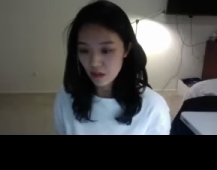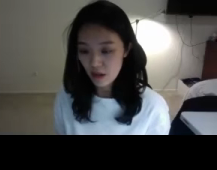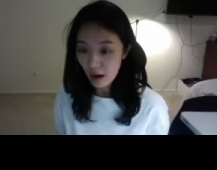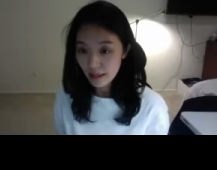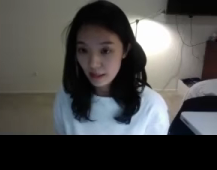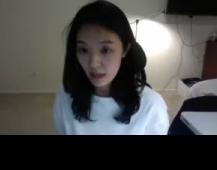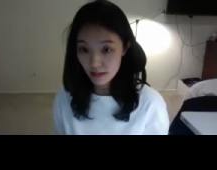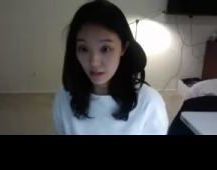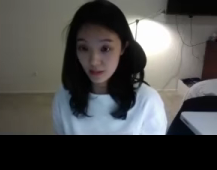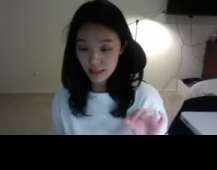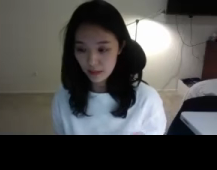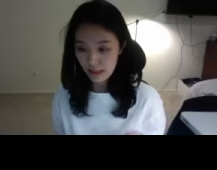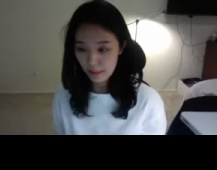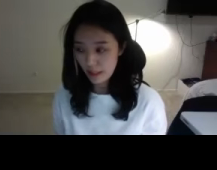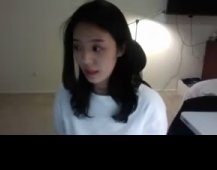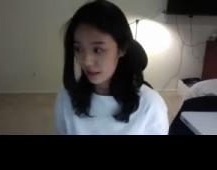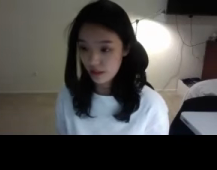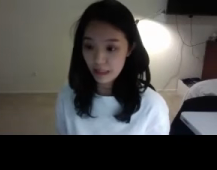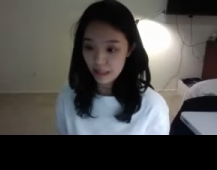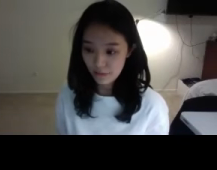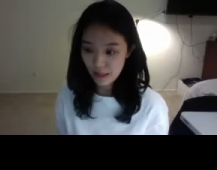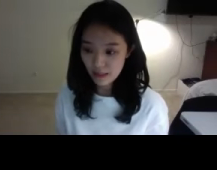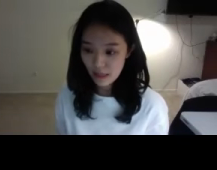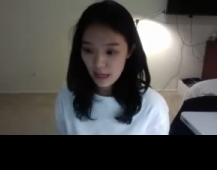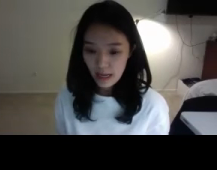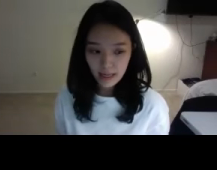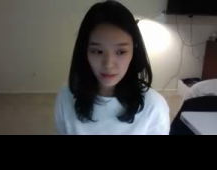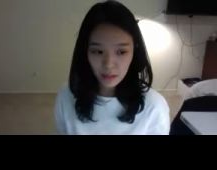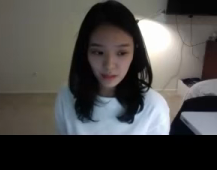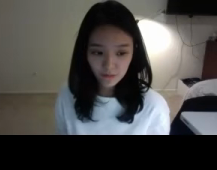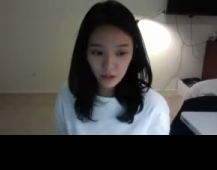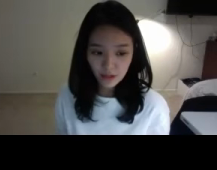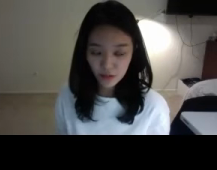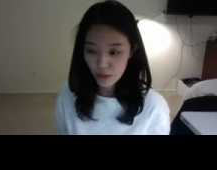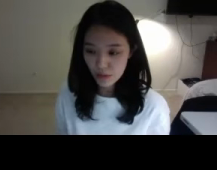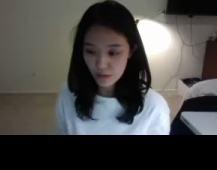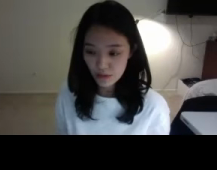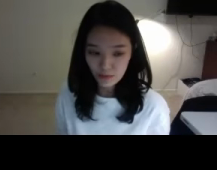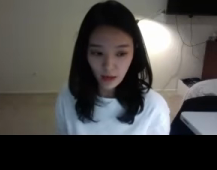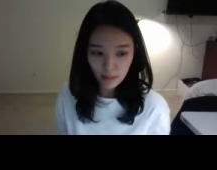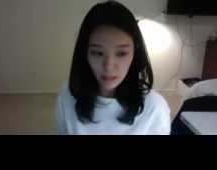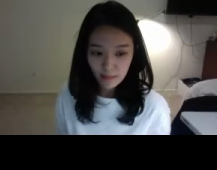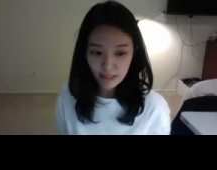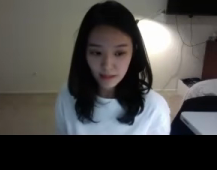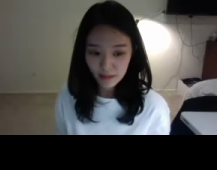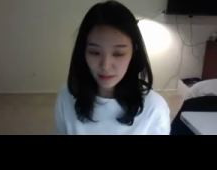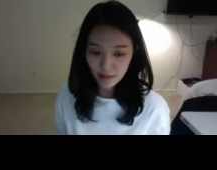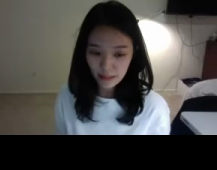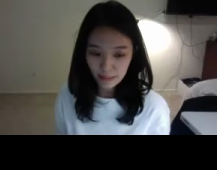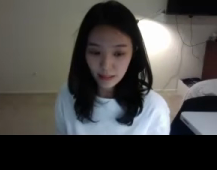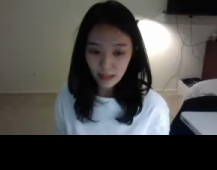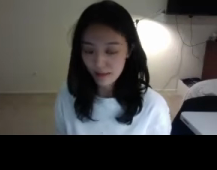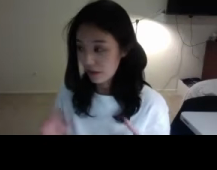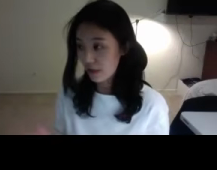a Mr. Hot, constitutes a little IP, an intermediate phrase, and the relative clause, who knows Mr. Raw, makes another